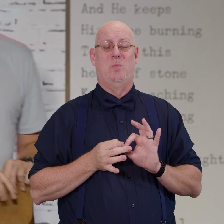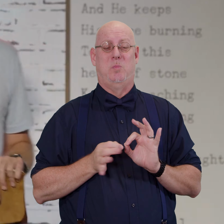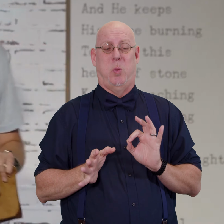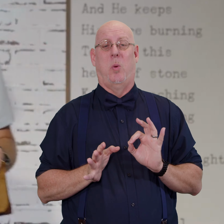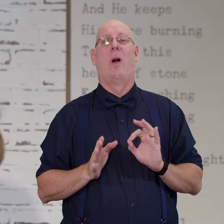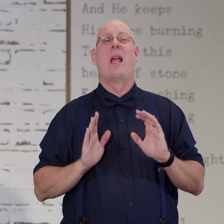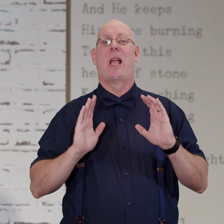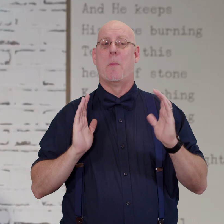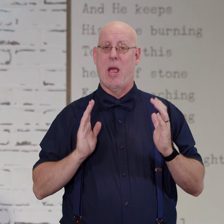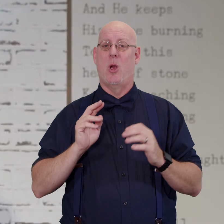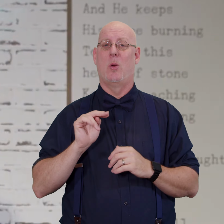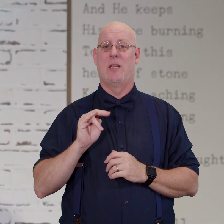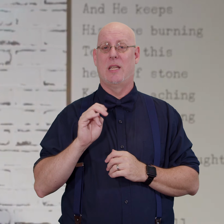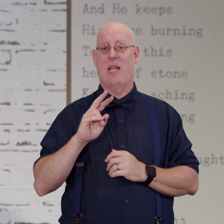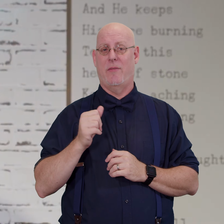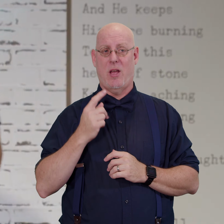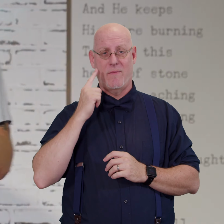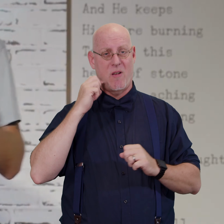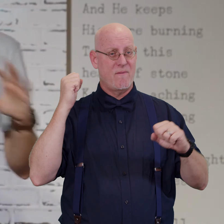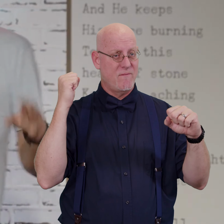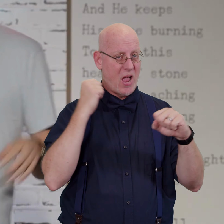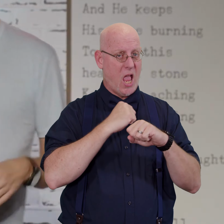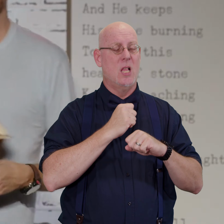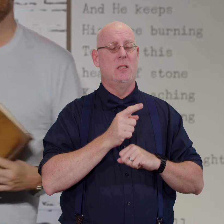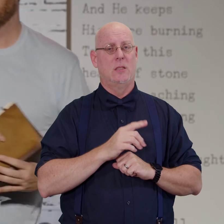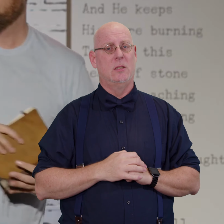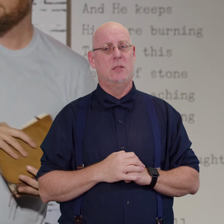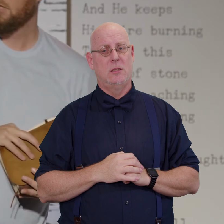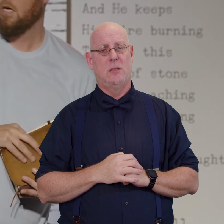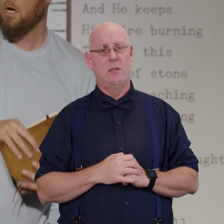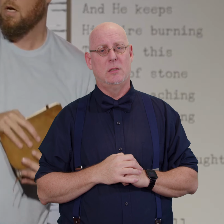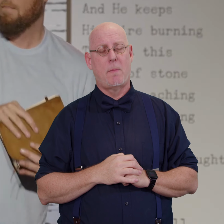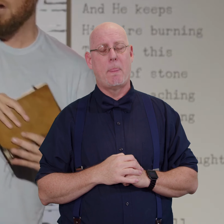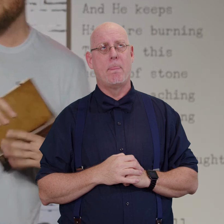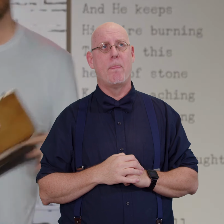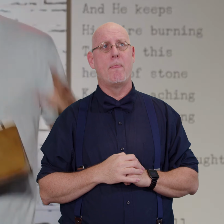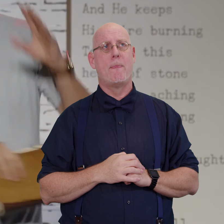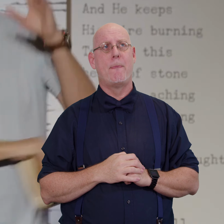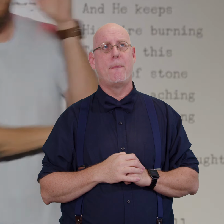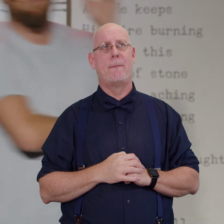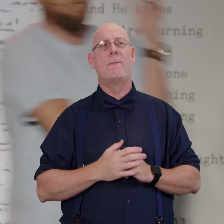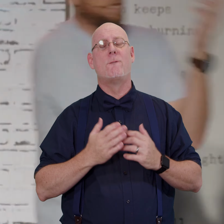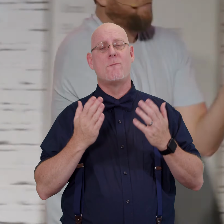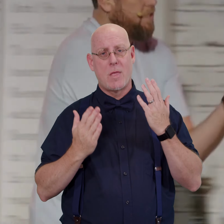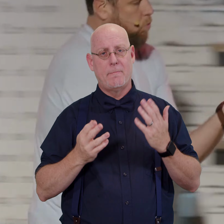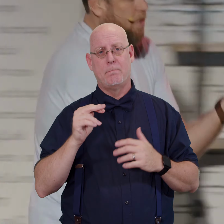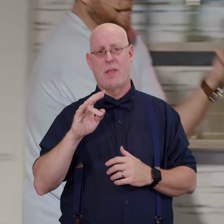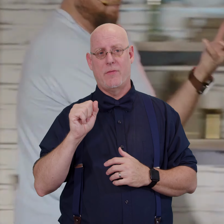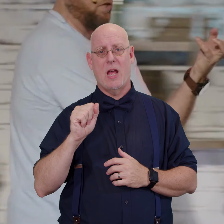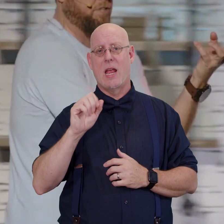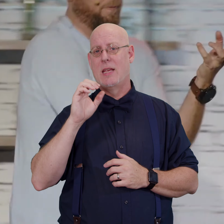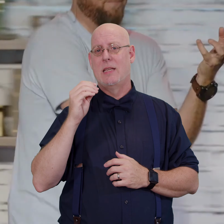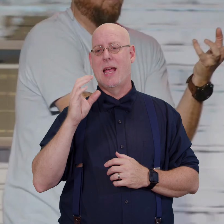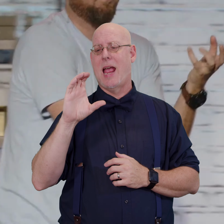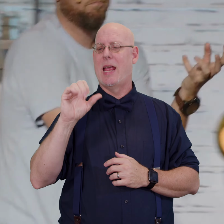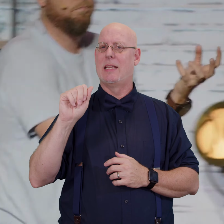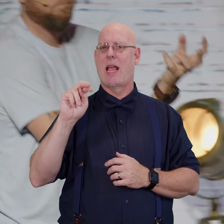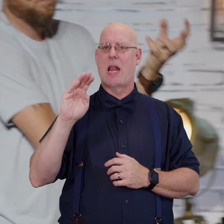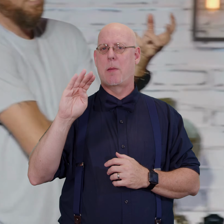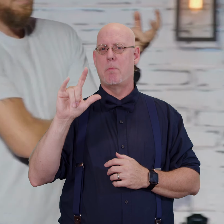on the Ninevites when it comes to violence and brutality. Most likely, the Ninevites were a cannibalistic